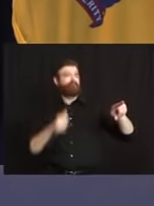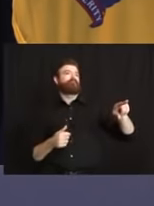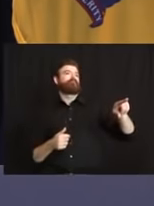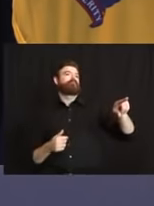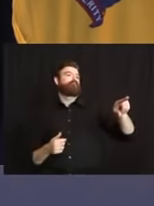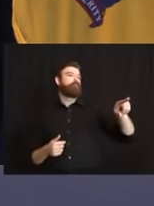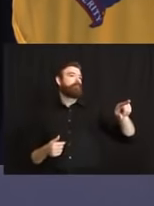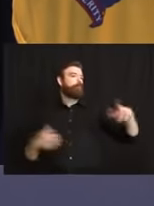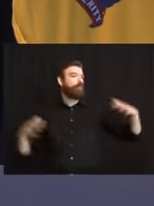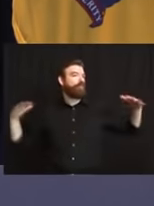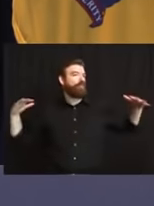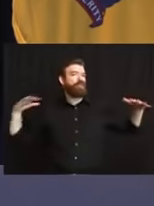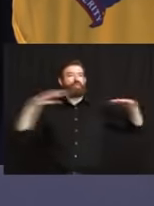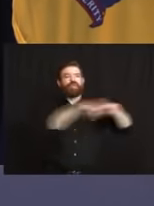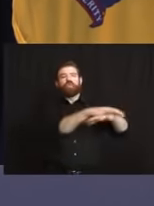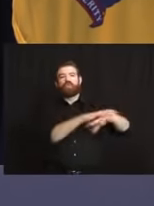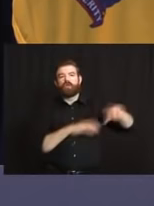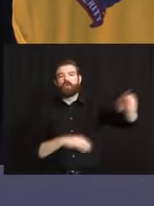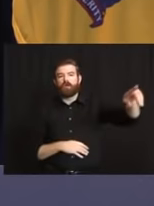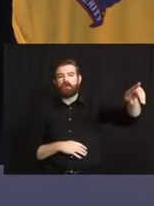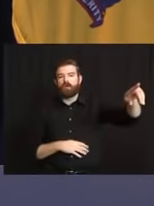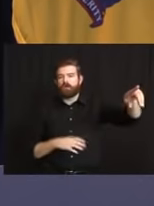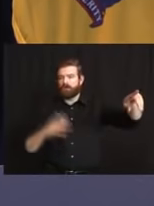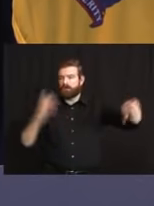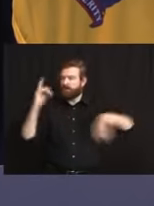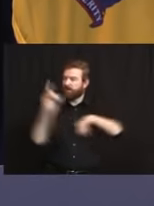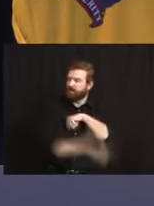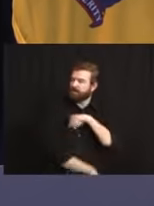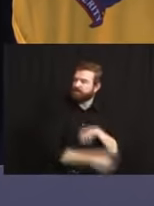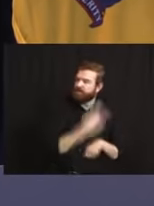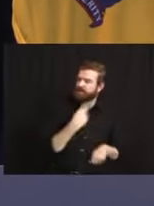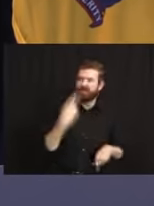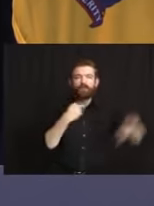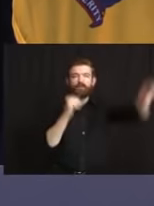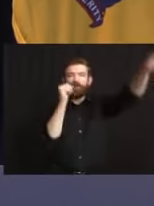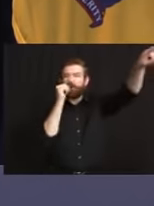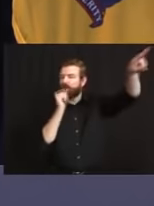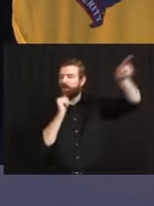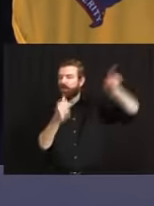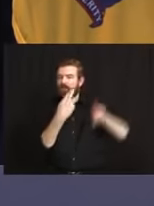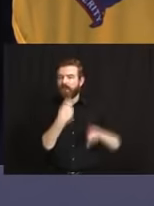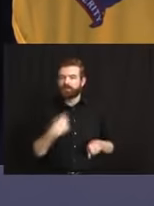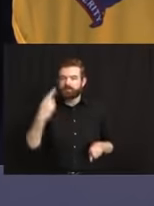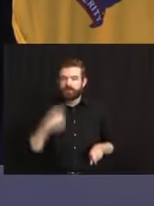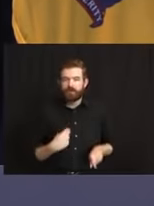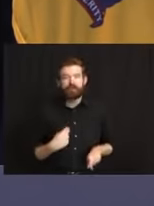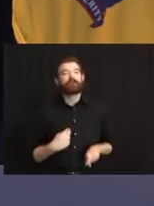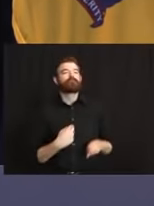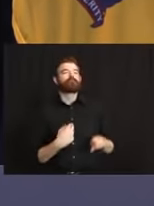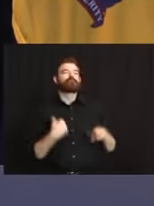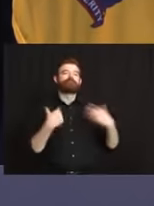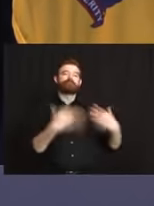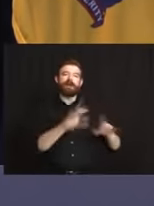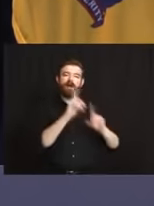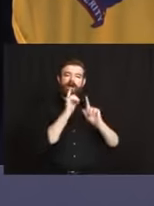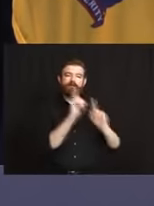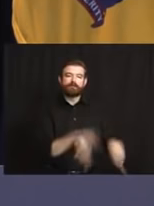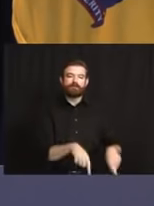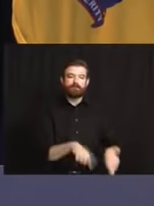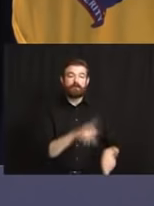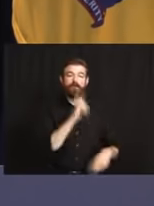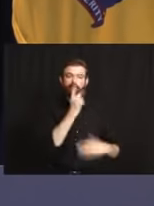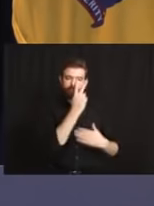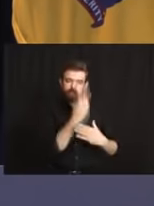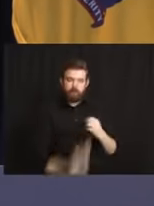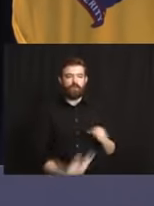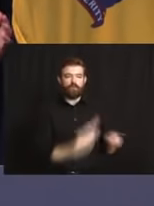in with this? Yeah, I think I've answered this. It's and both. It really is and both. We will take action against non-compliant folks,